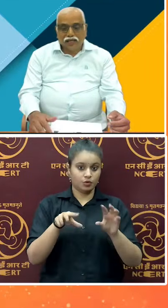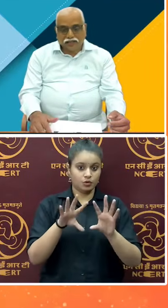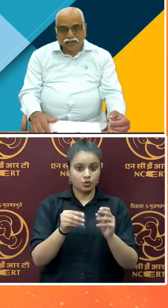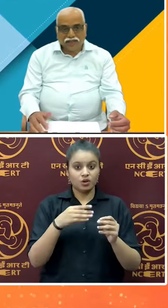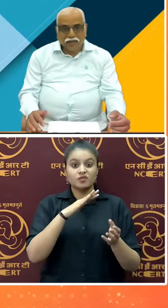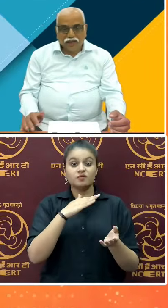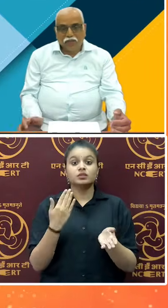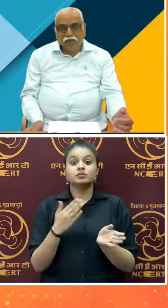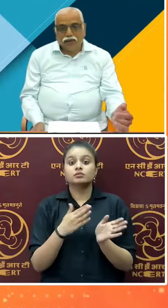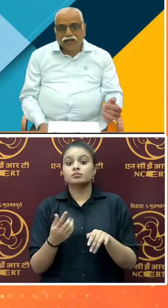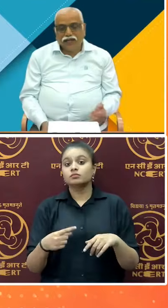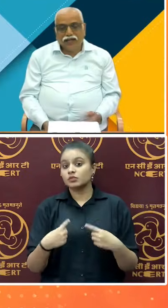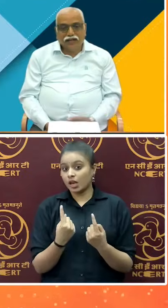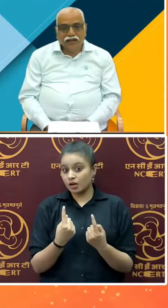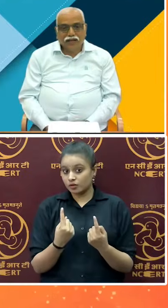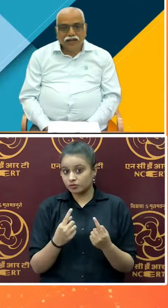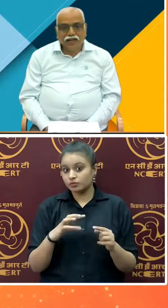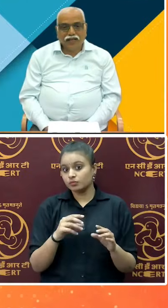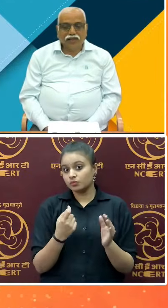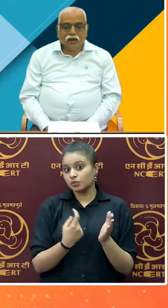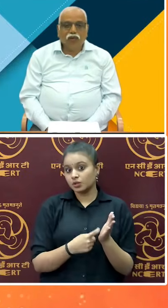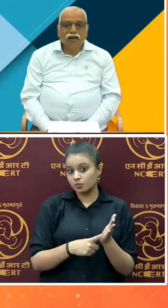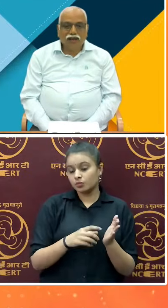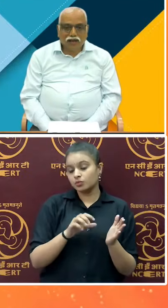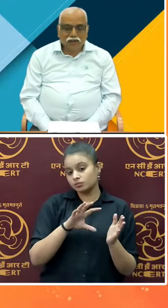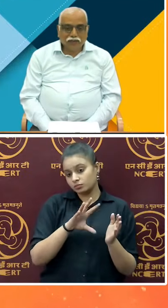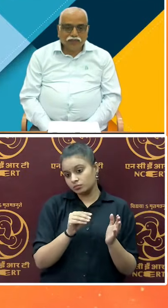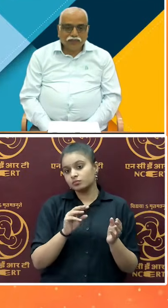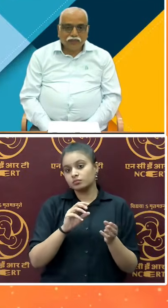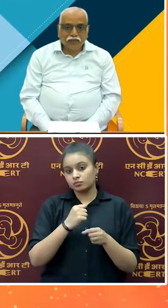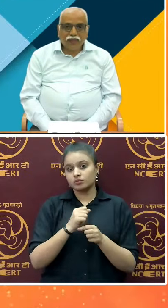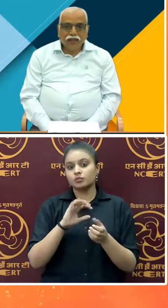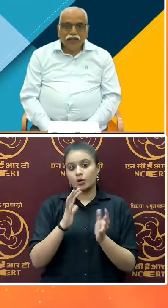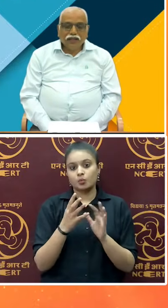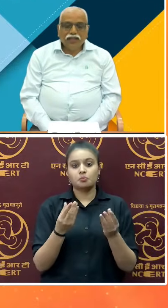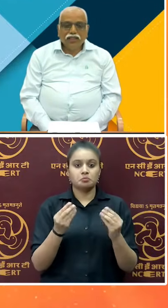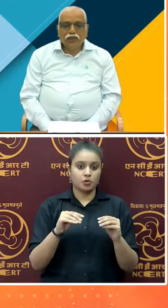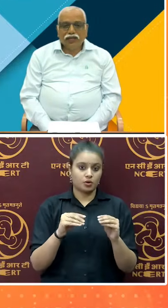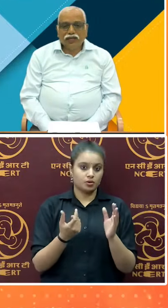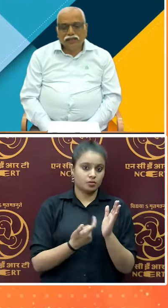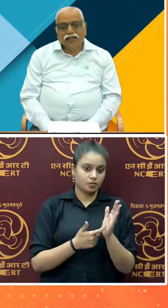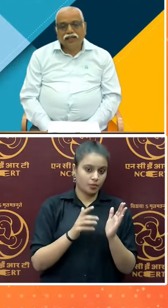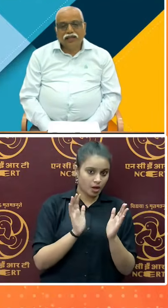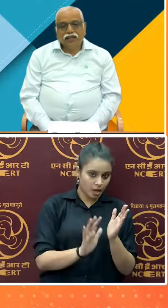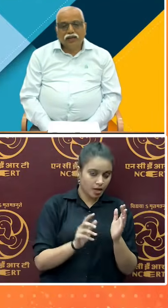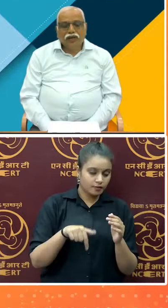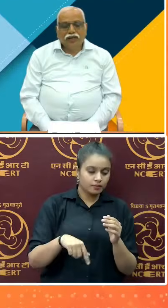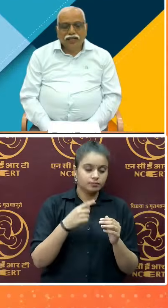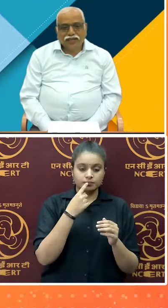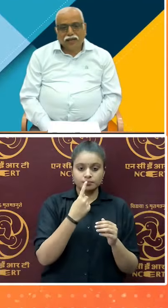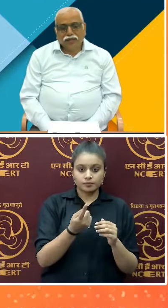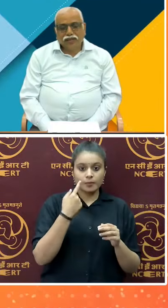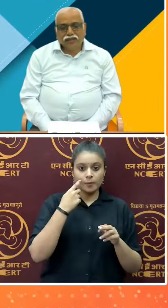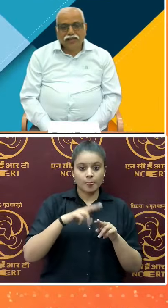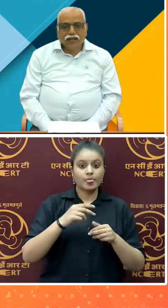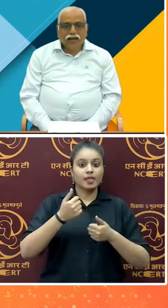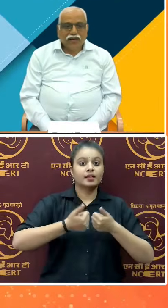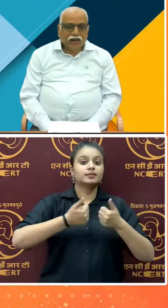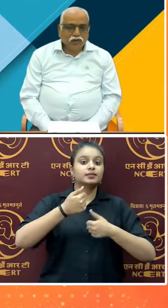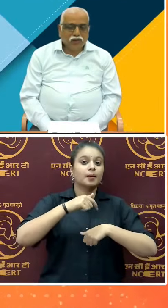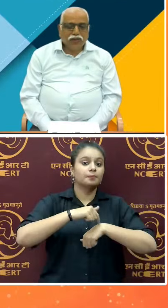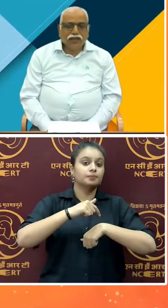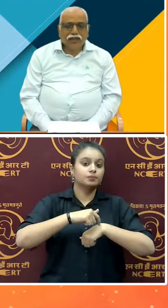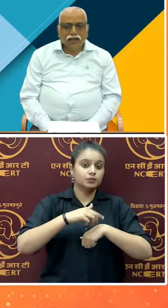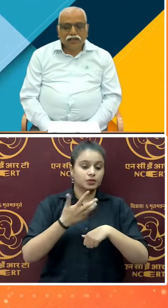suicidal cases reported in that age globally also. This we can see during the examinations,